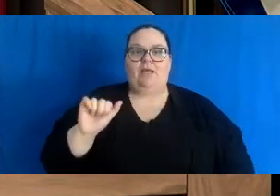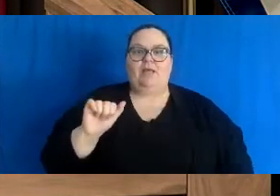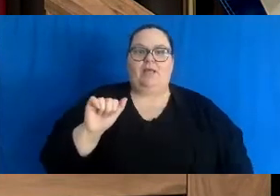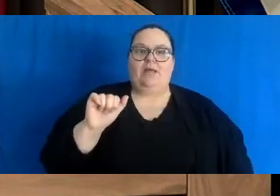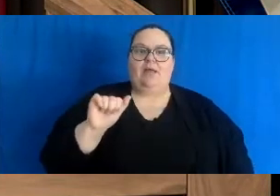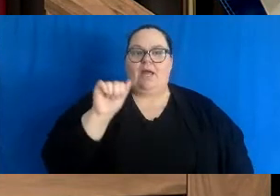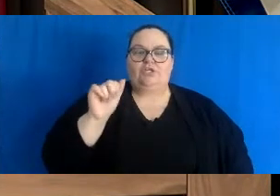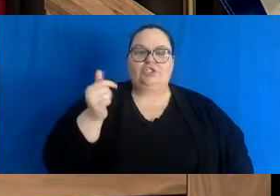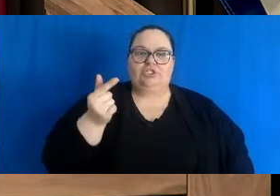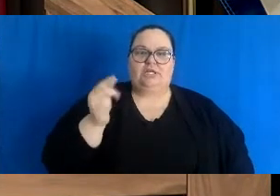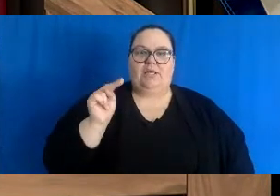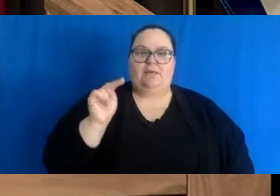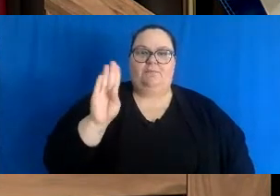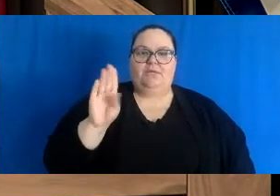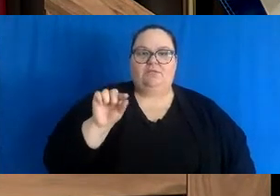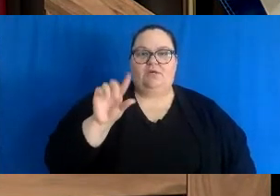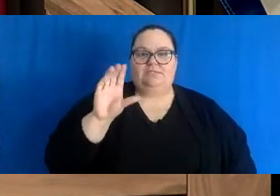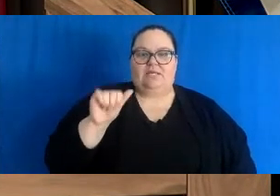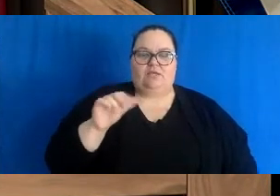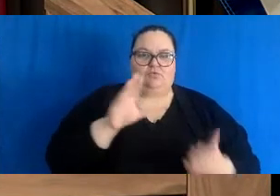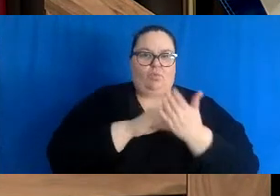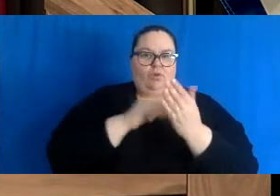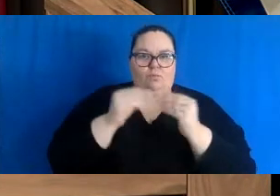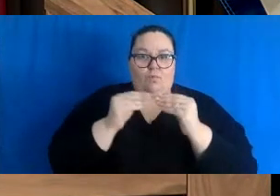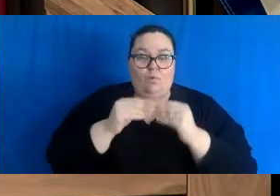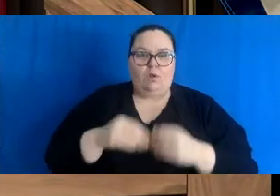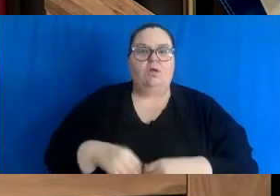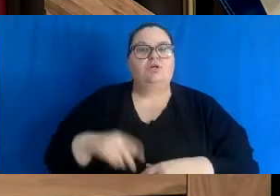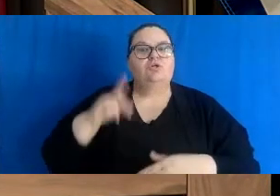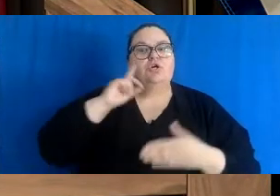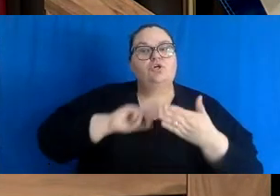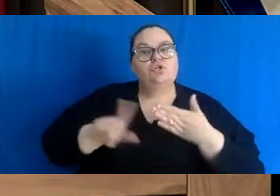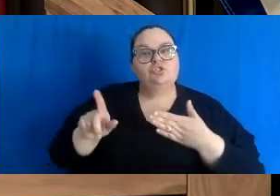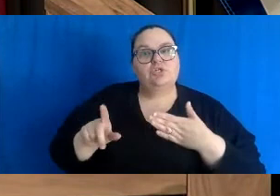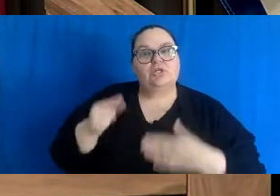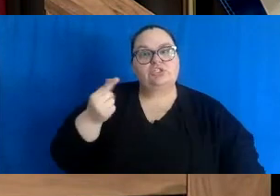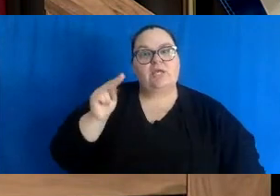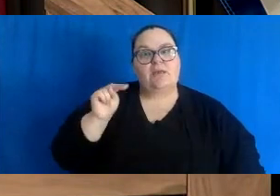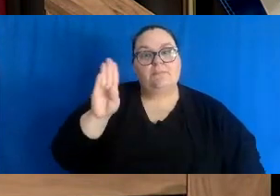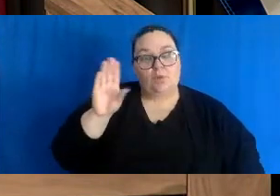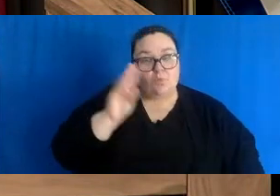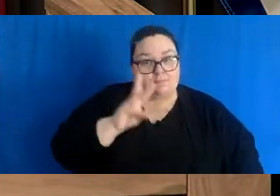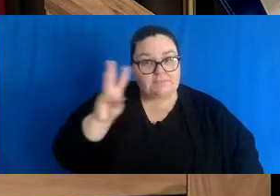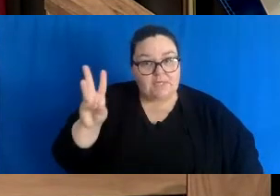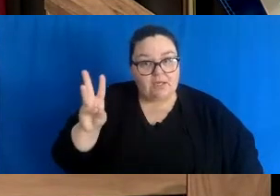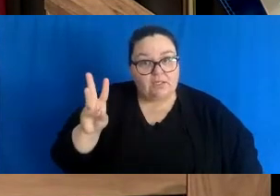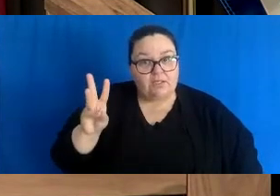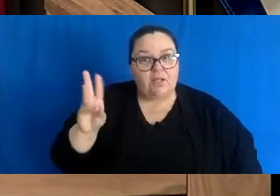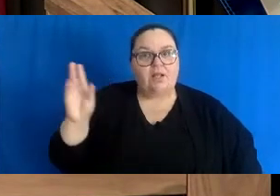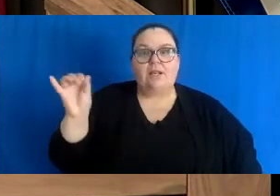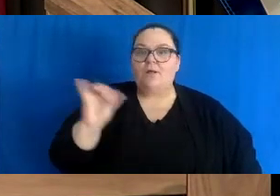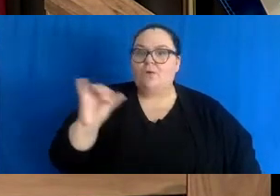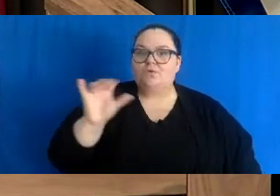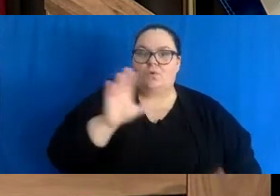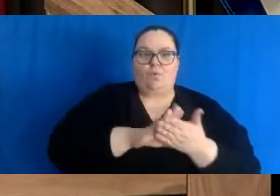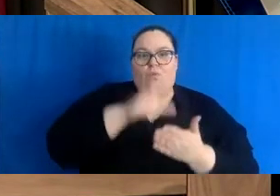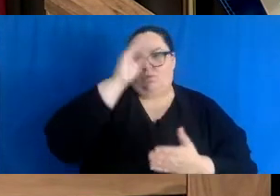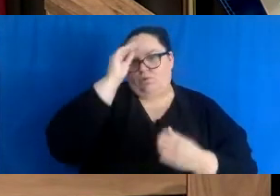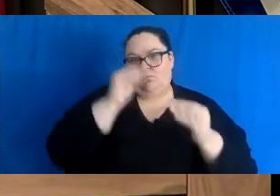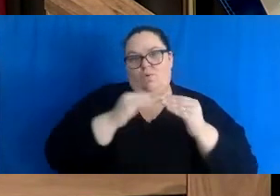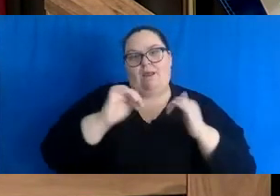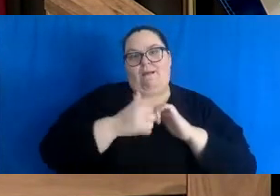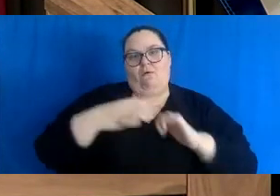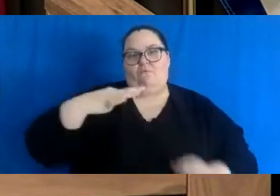rn2@gnb.ca to learn more. You can visit our COVID GNB website and also learn more on how to